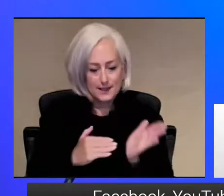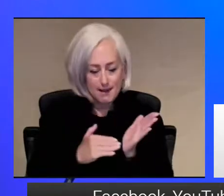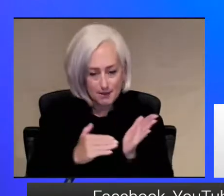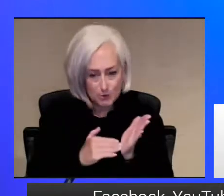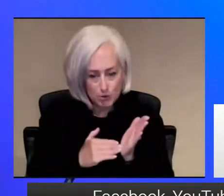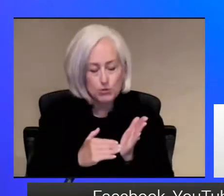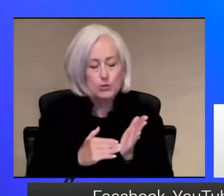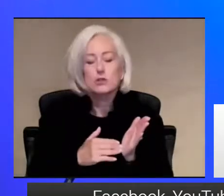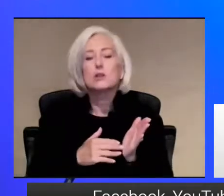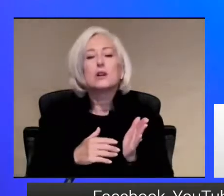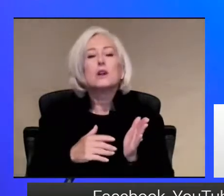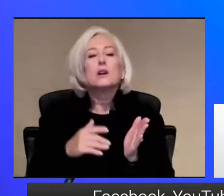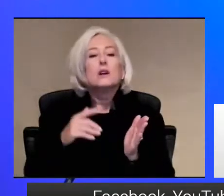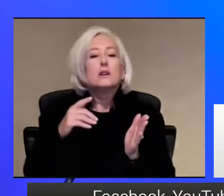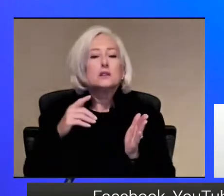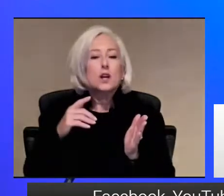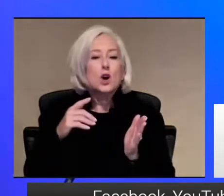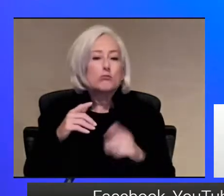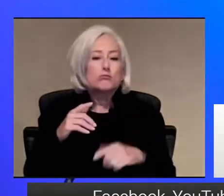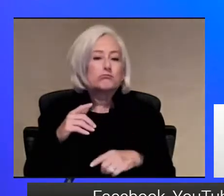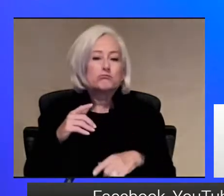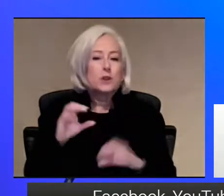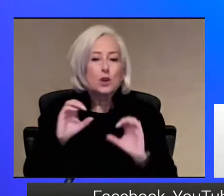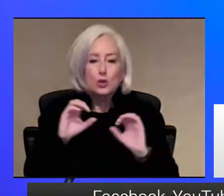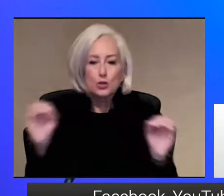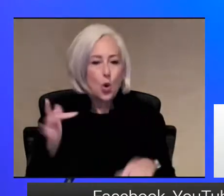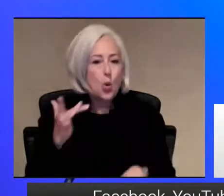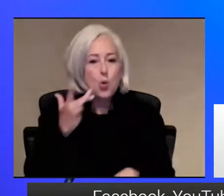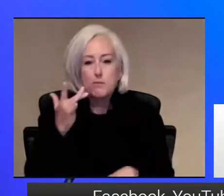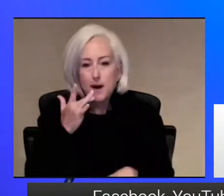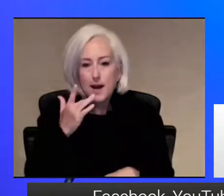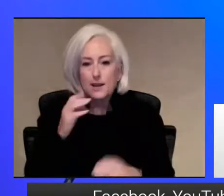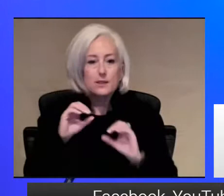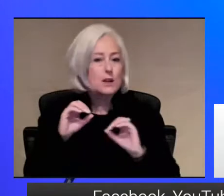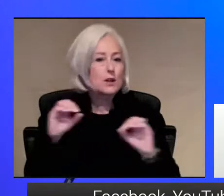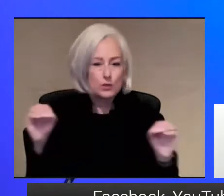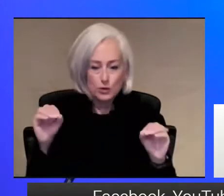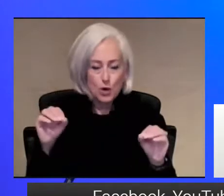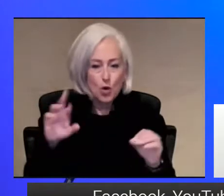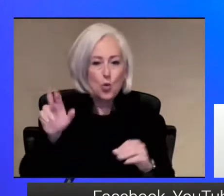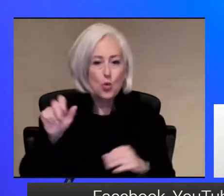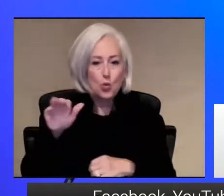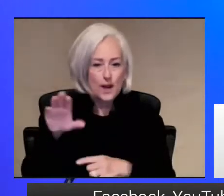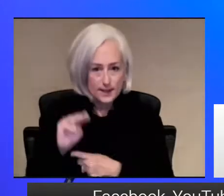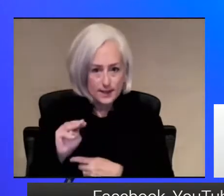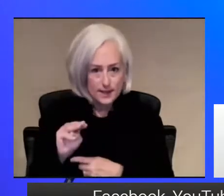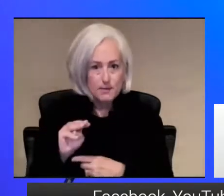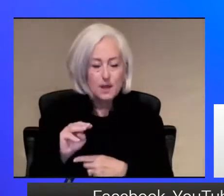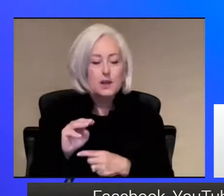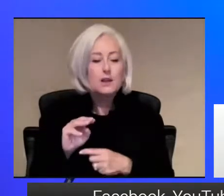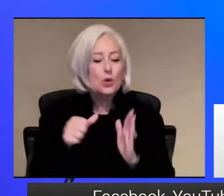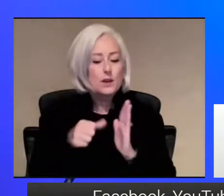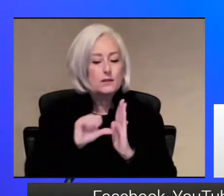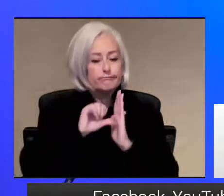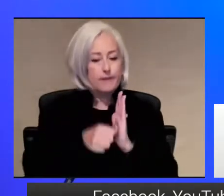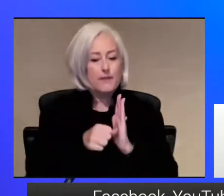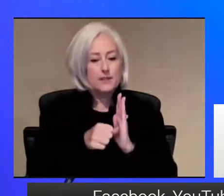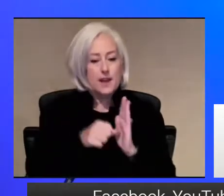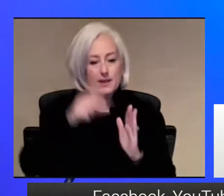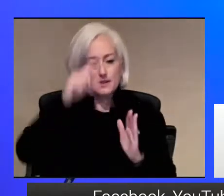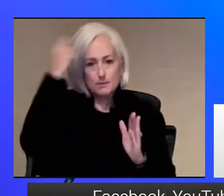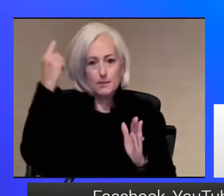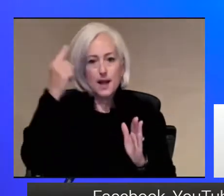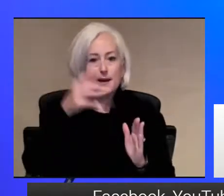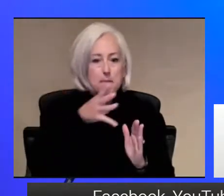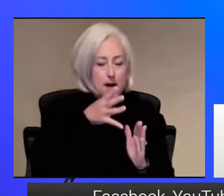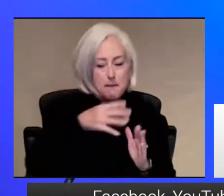an anti-bias, anti-racism curriculum that highlights the voices of Black moms and dads, and it gives them 2 years to do